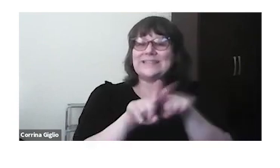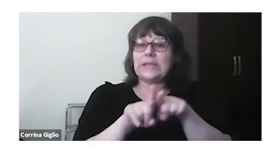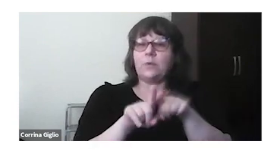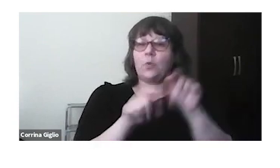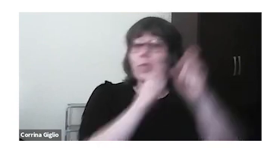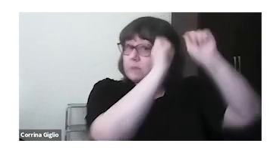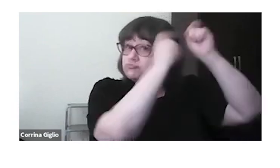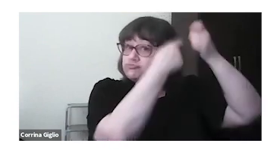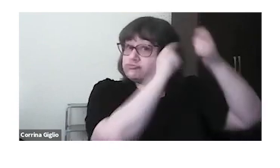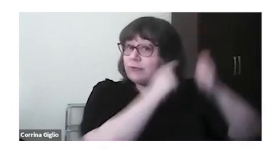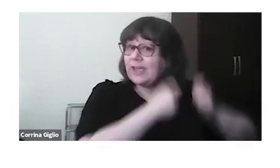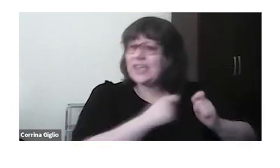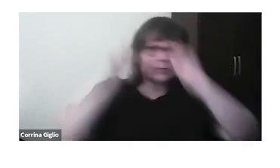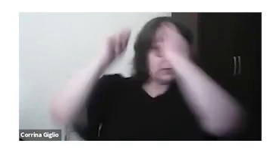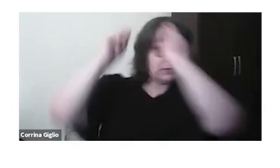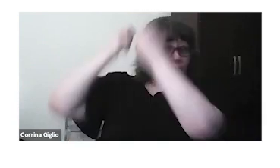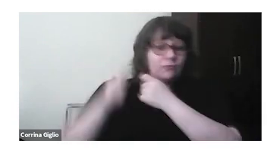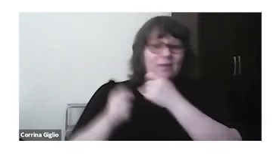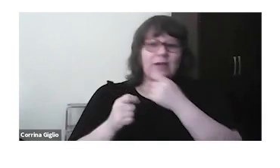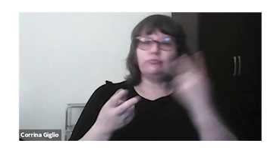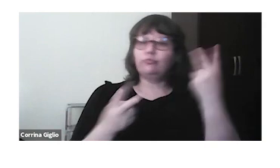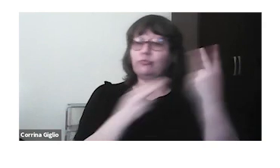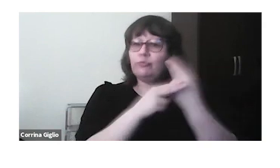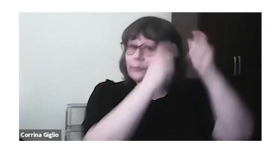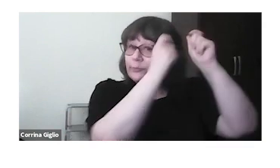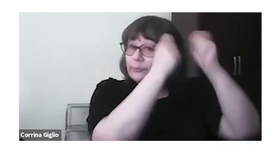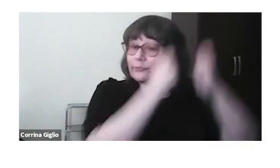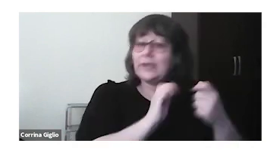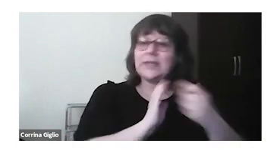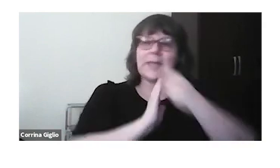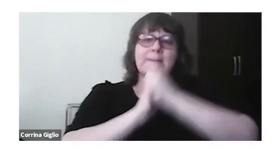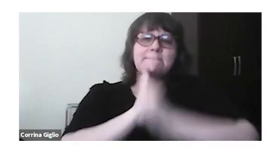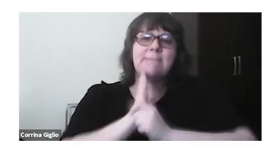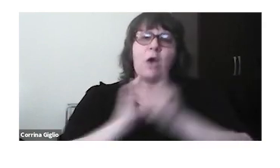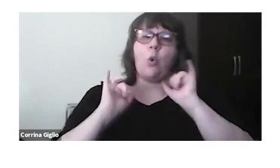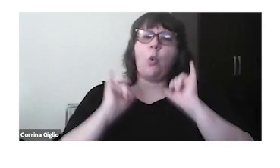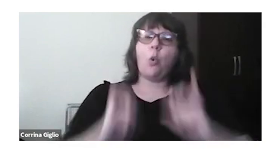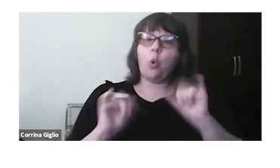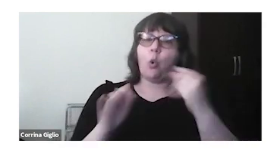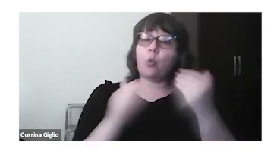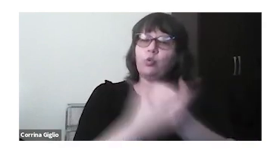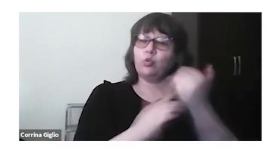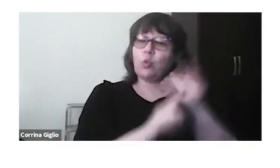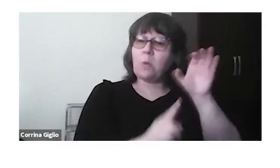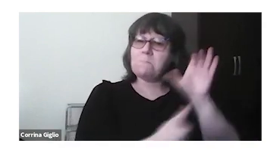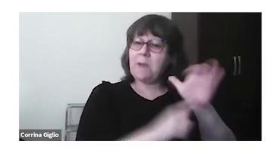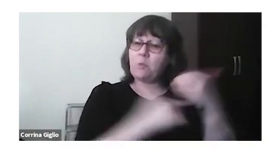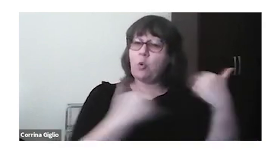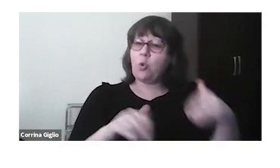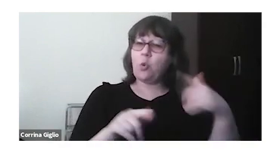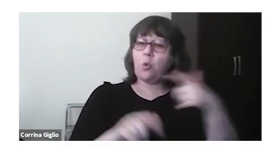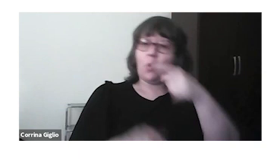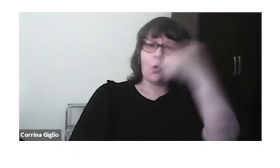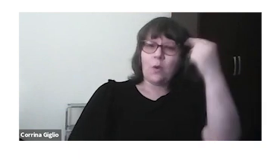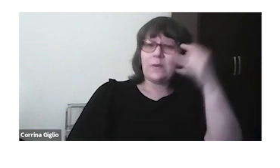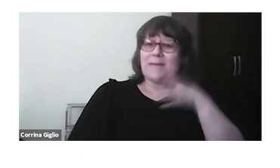braids. When they started wearing braids, the magazines were saying it's a new trend, it's so trendy, when Black women have